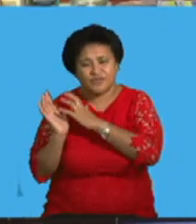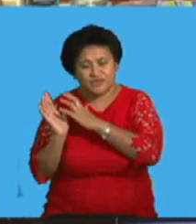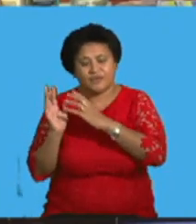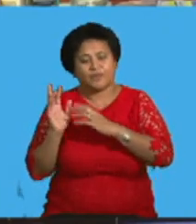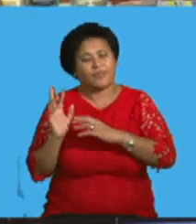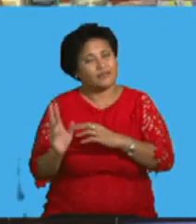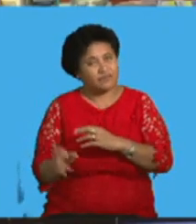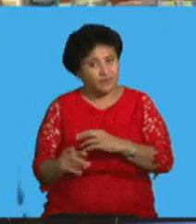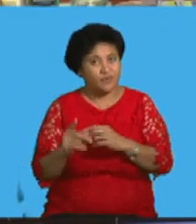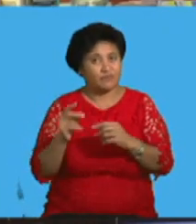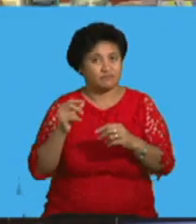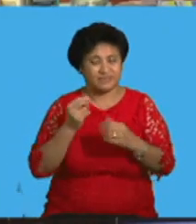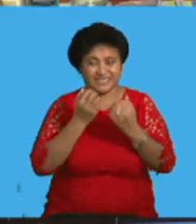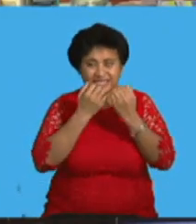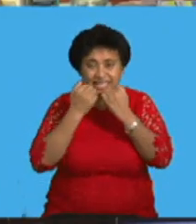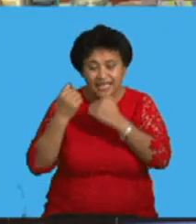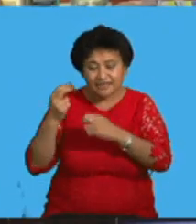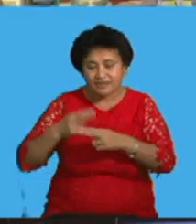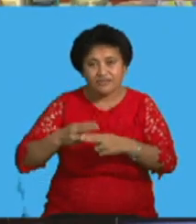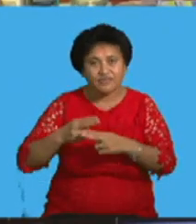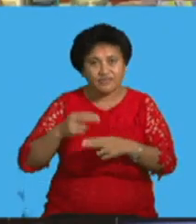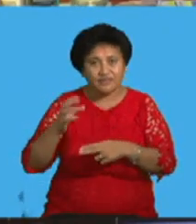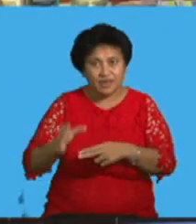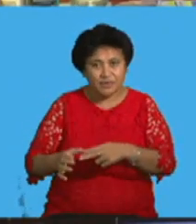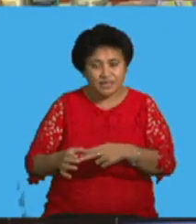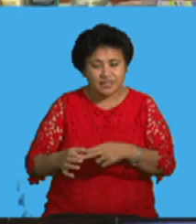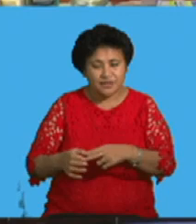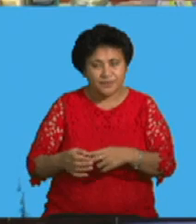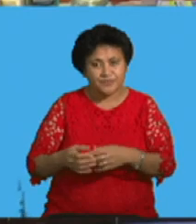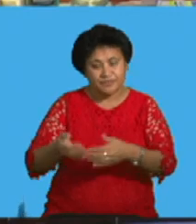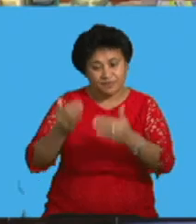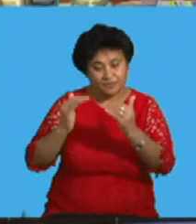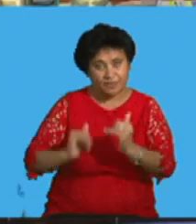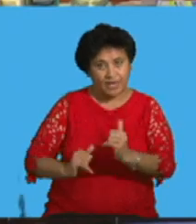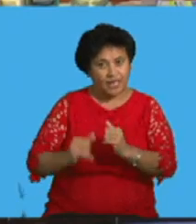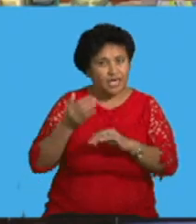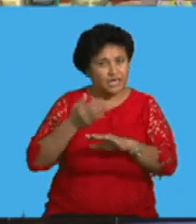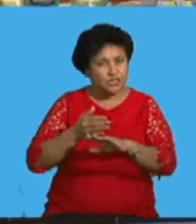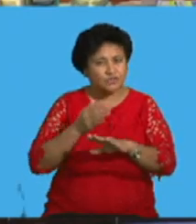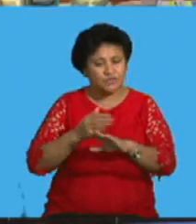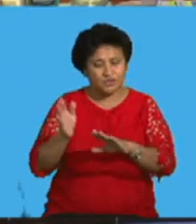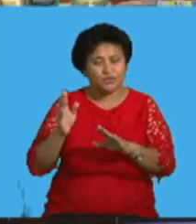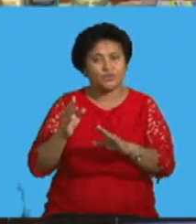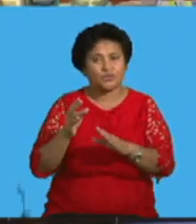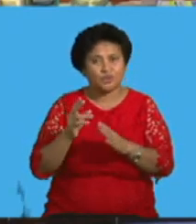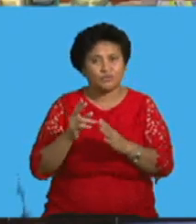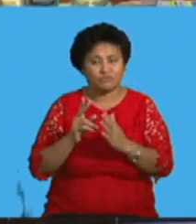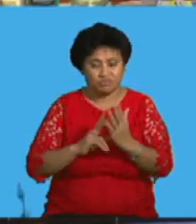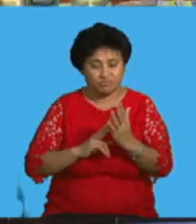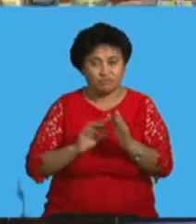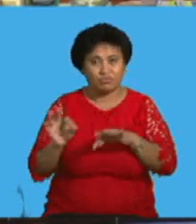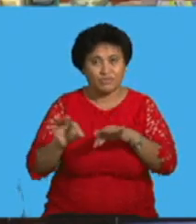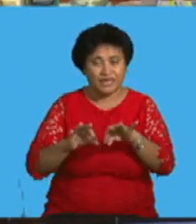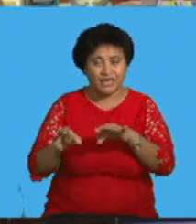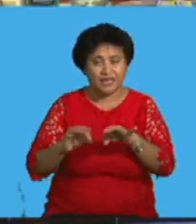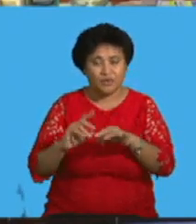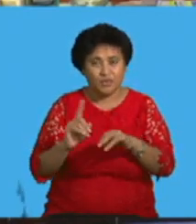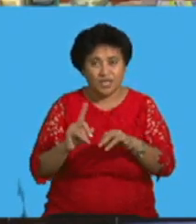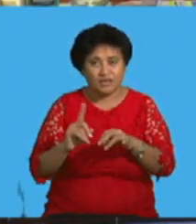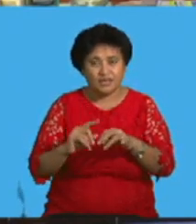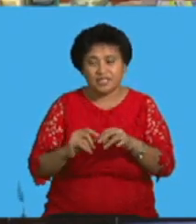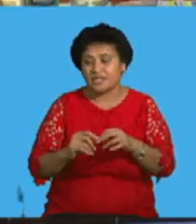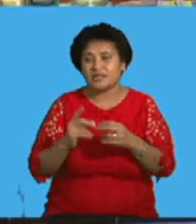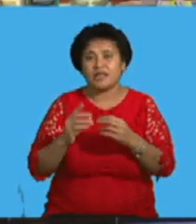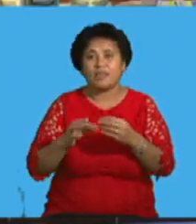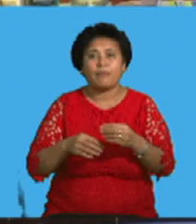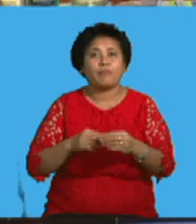overall production. Another new initiative undertaken using the cooperative model is the cane planting